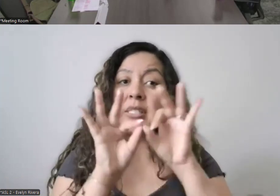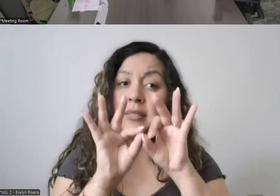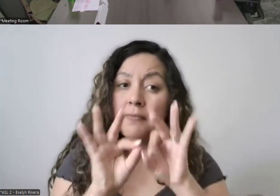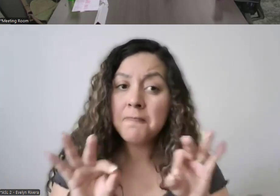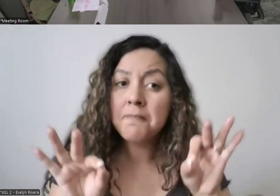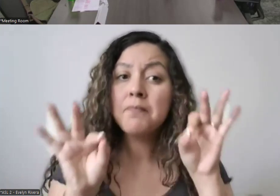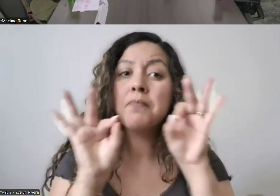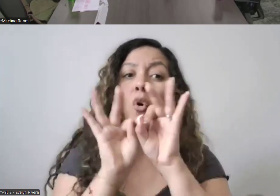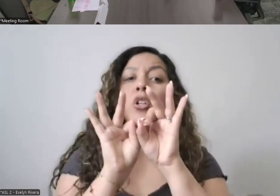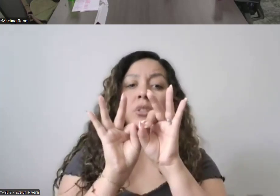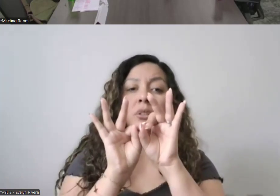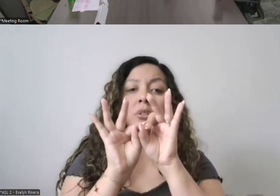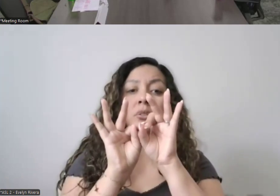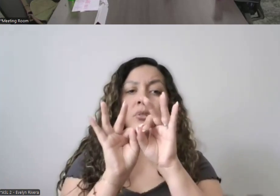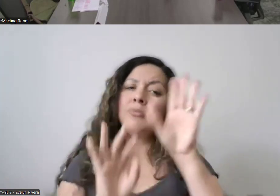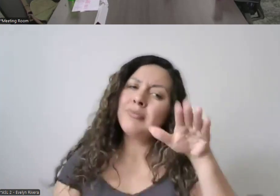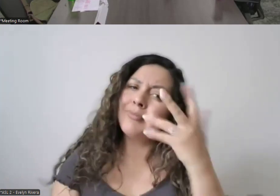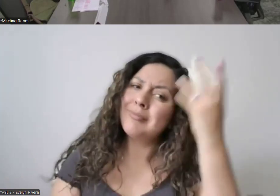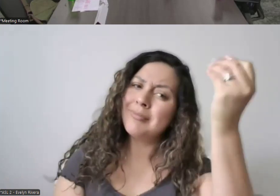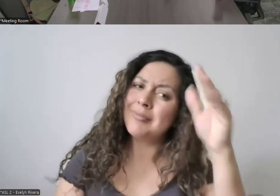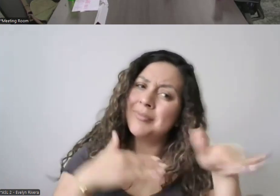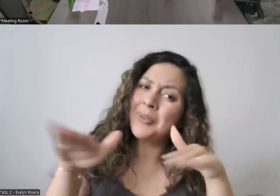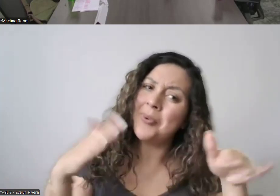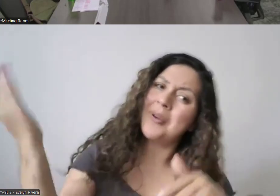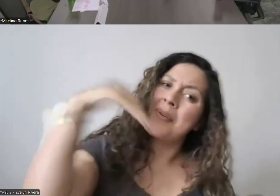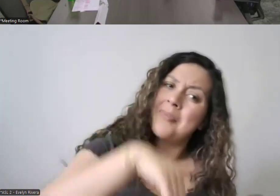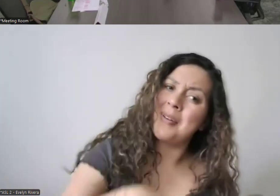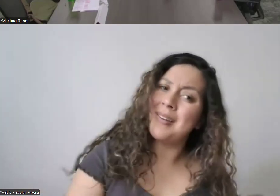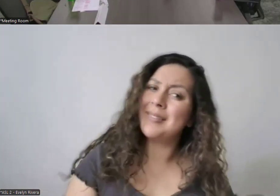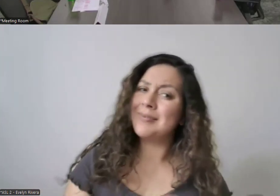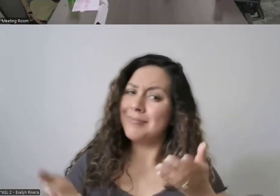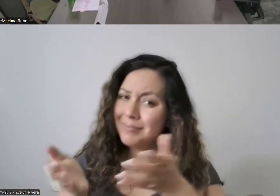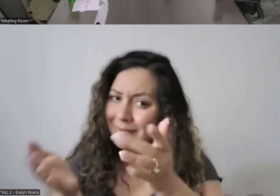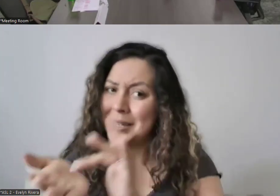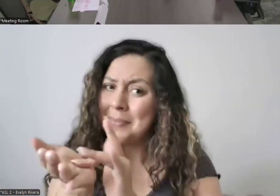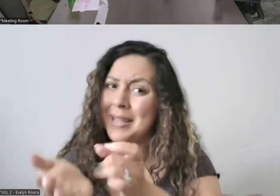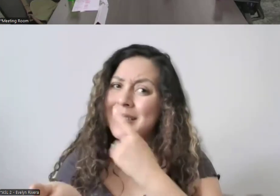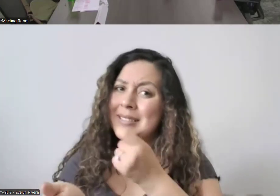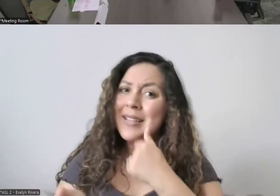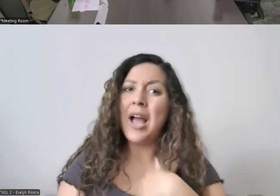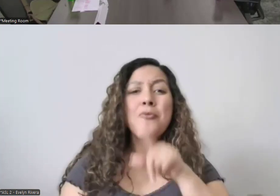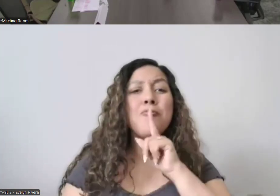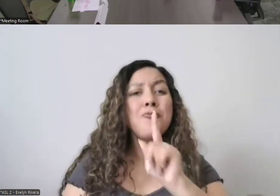someone coming into the house and say, hey, let's go for a walk. Let's take your medication. Have you eaten today?